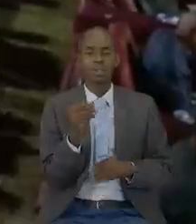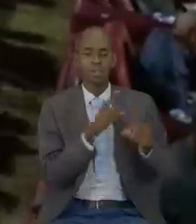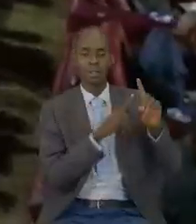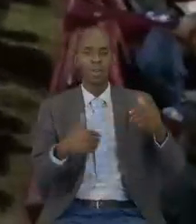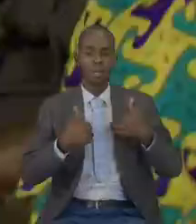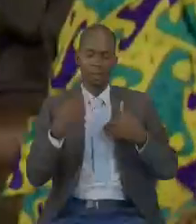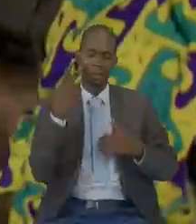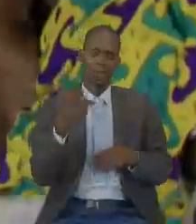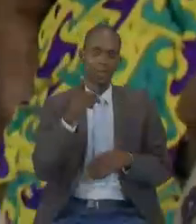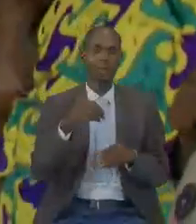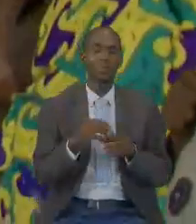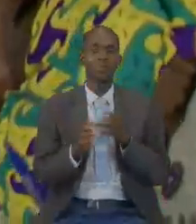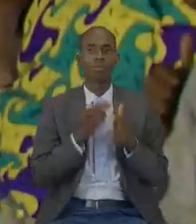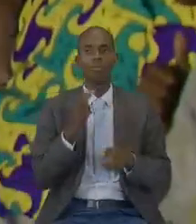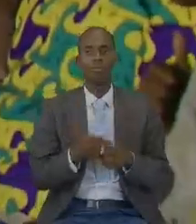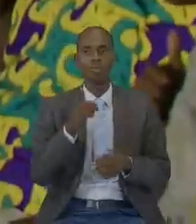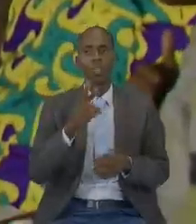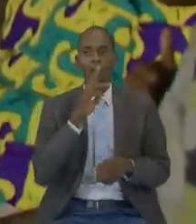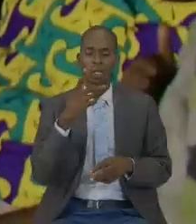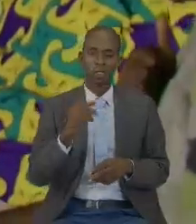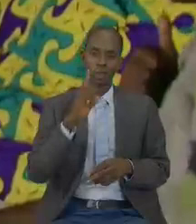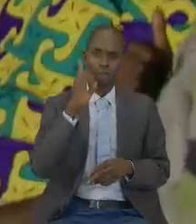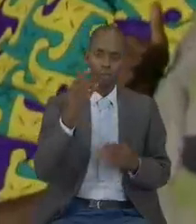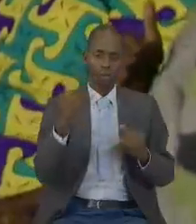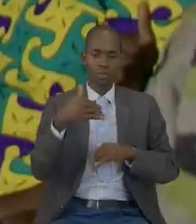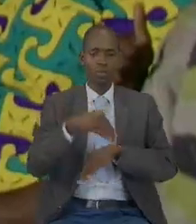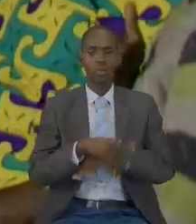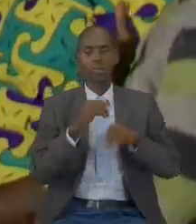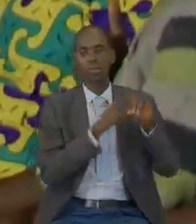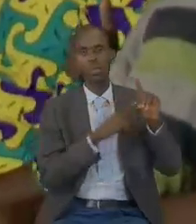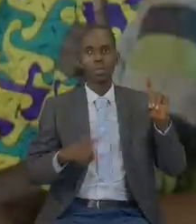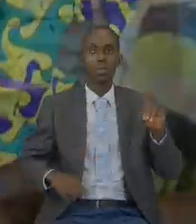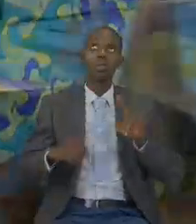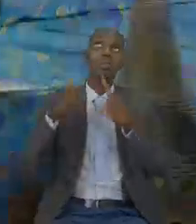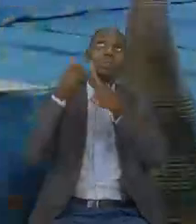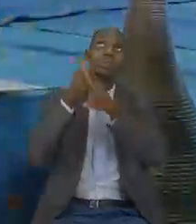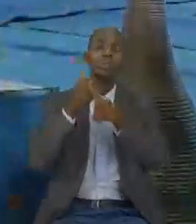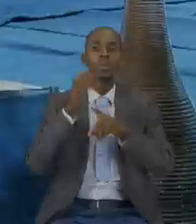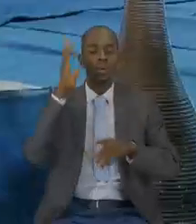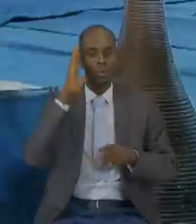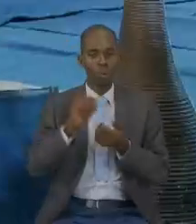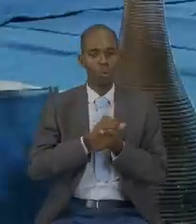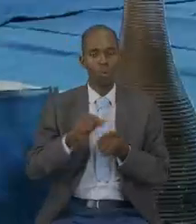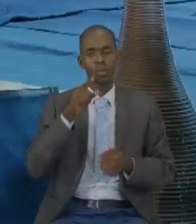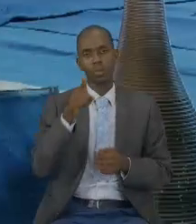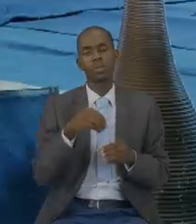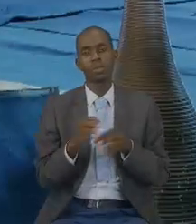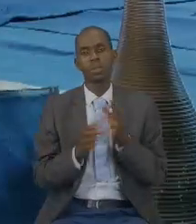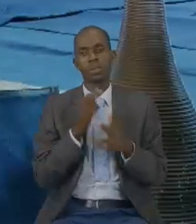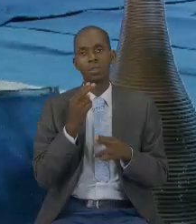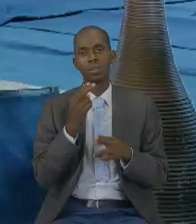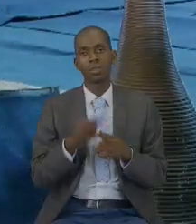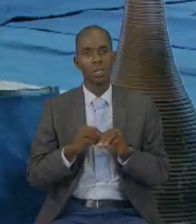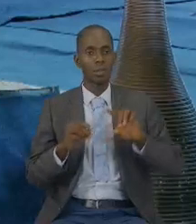you. You are the one tonight. The Lord himself will wash you. Look at 1